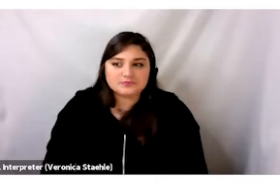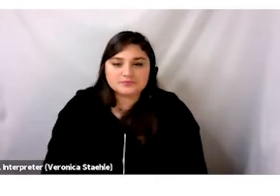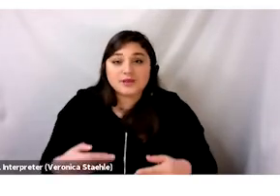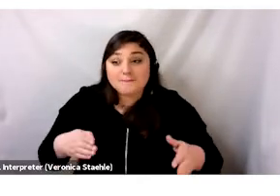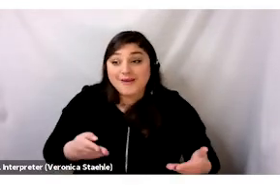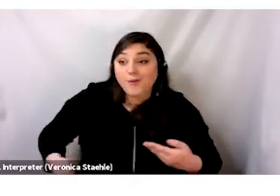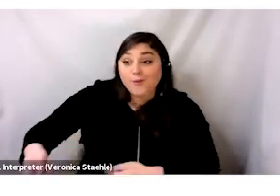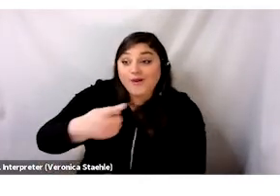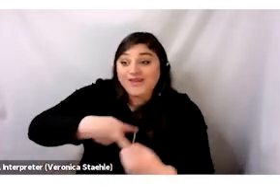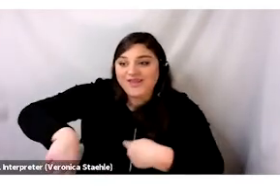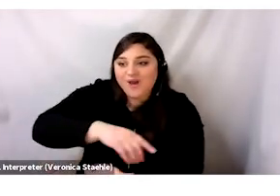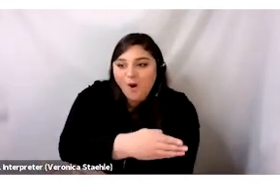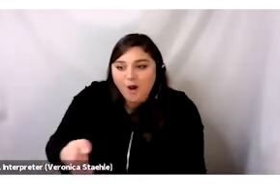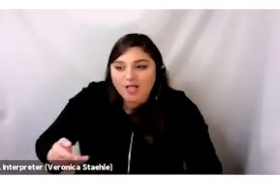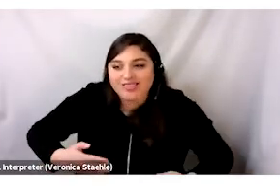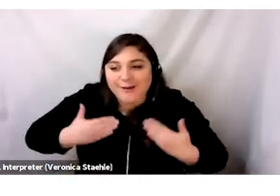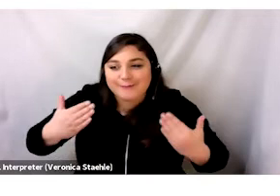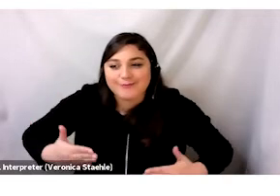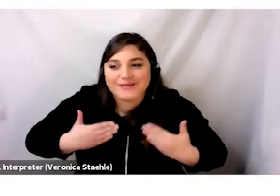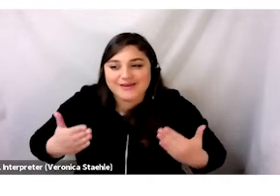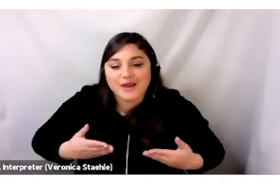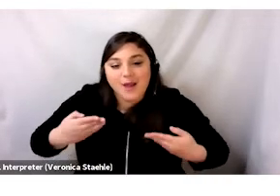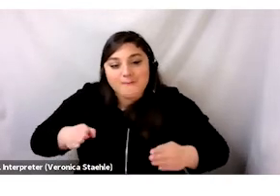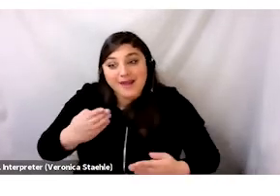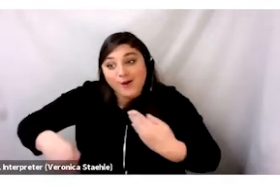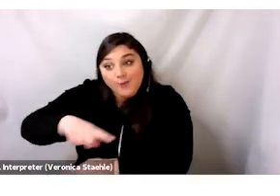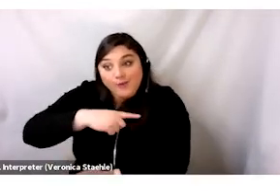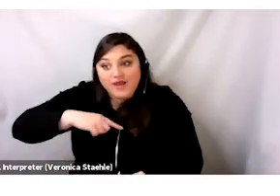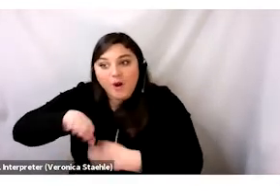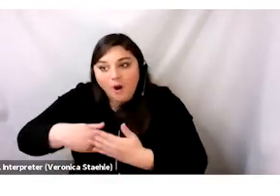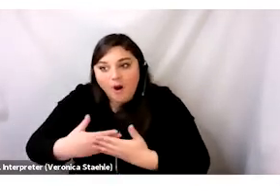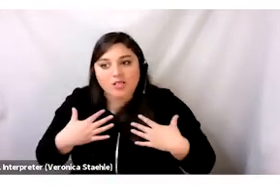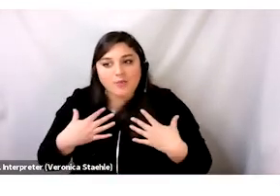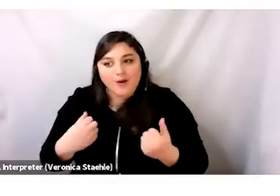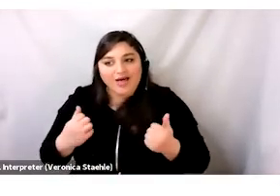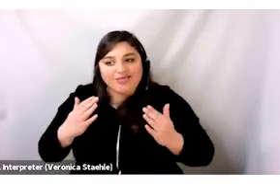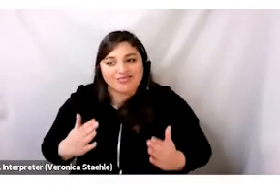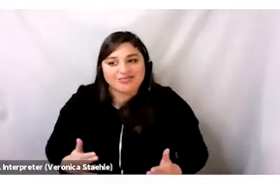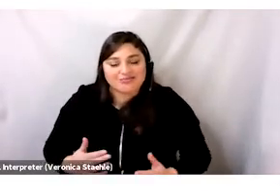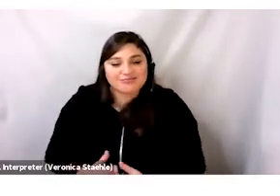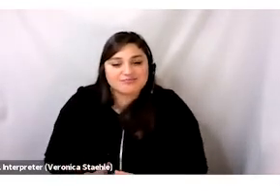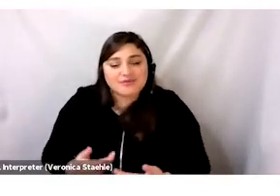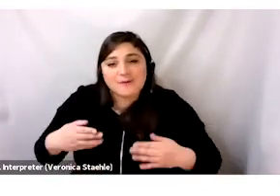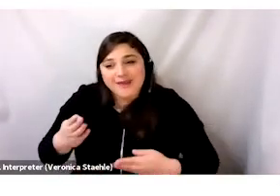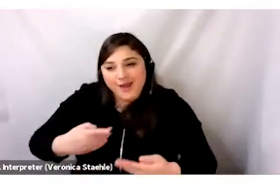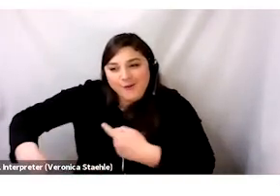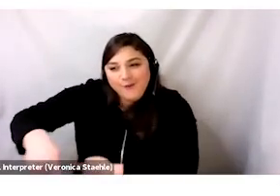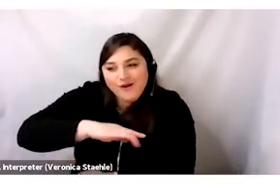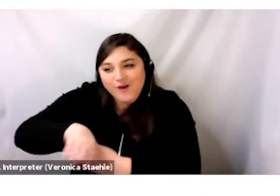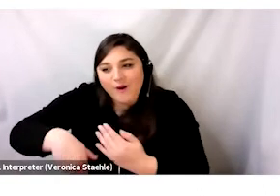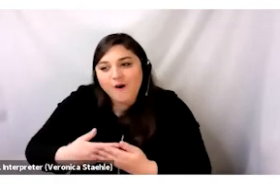May we all be happy. May we all be well. May we all be